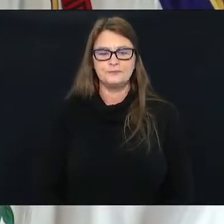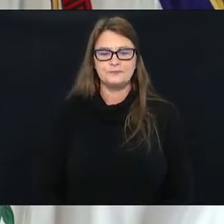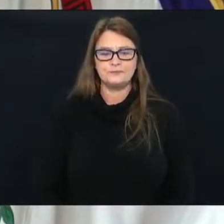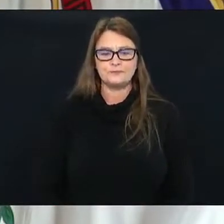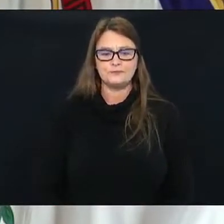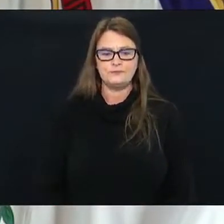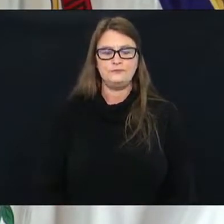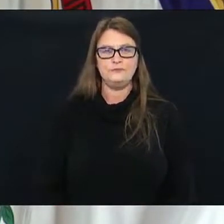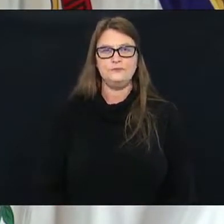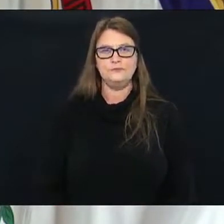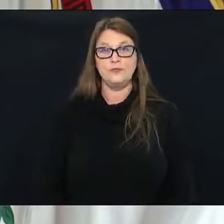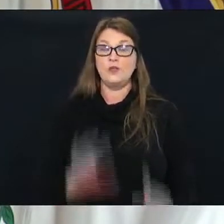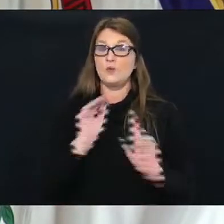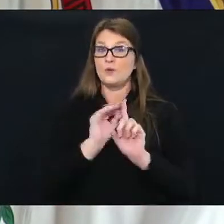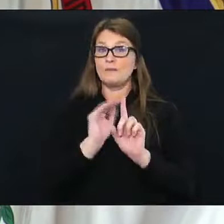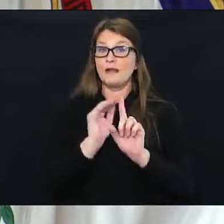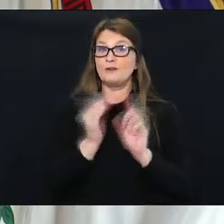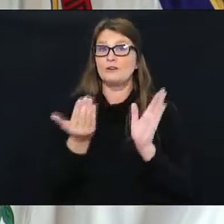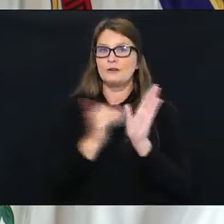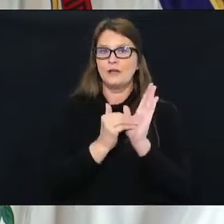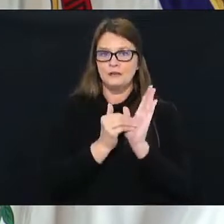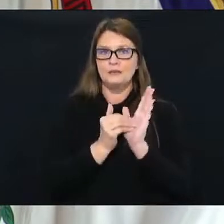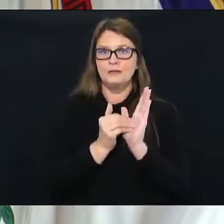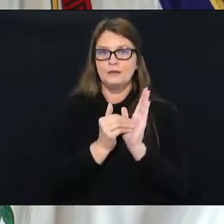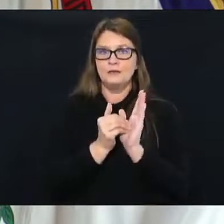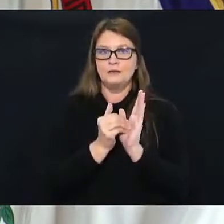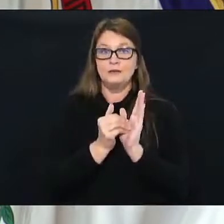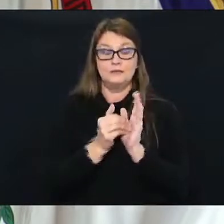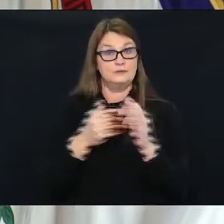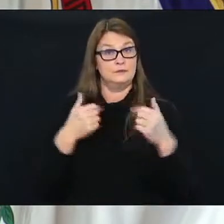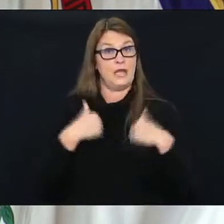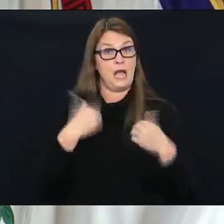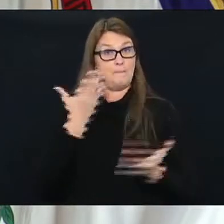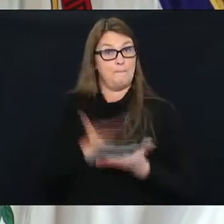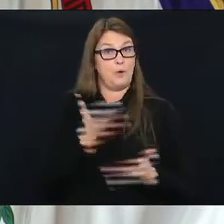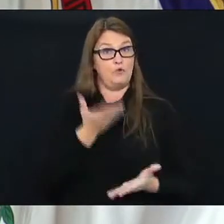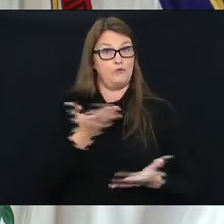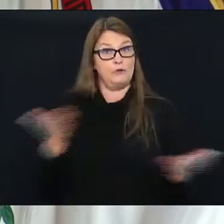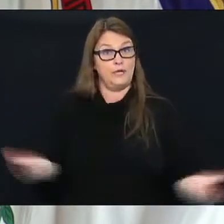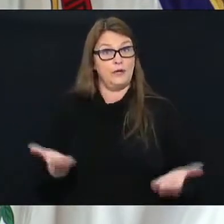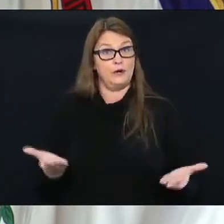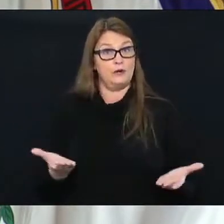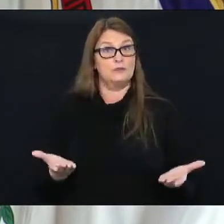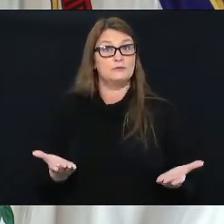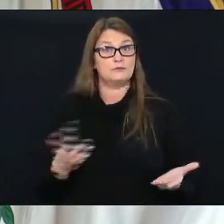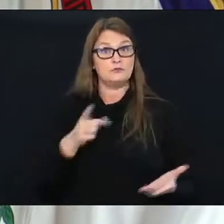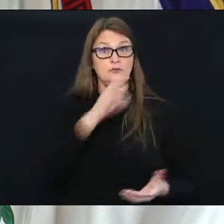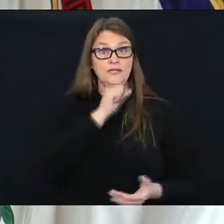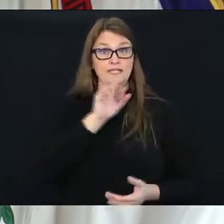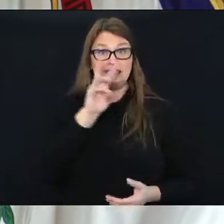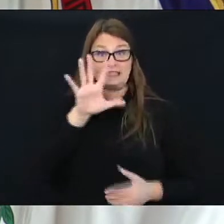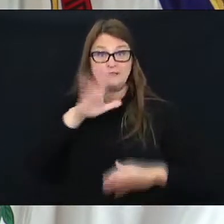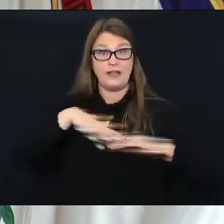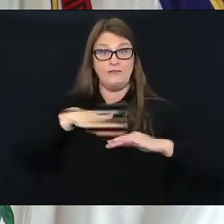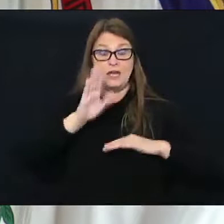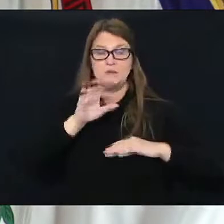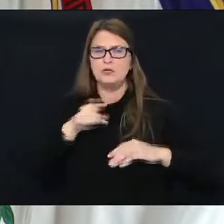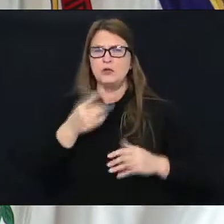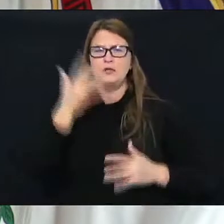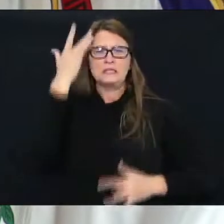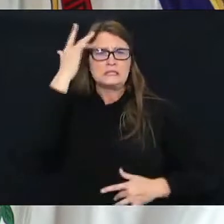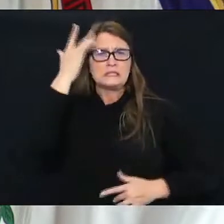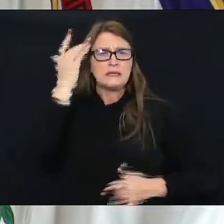Okay, just reminders again, and I'm living proof to that, if you're 65 and older and you have any